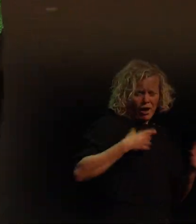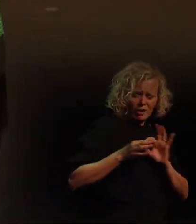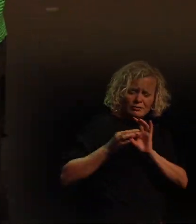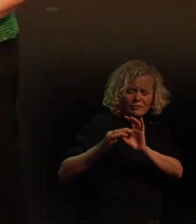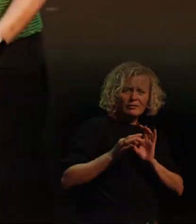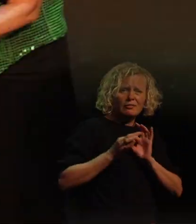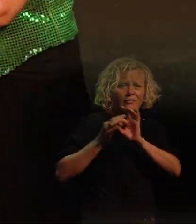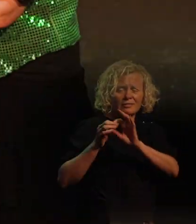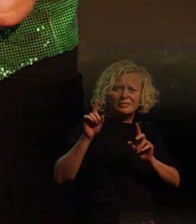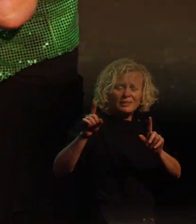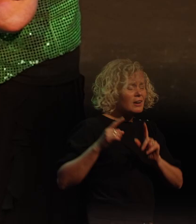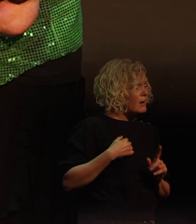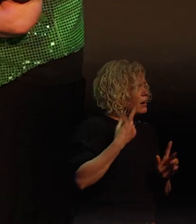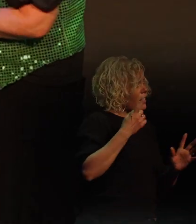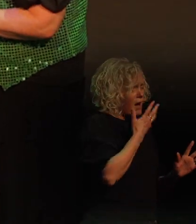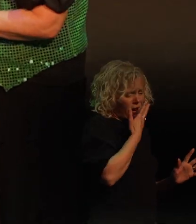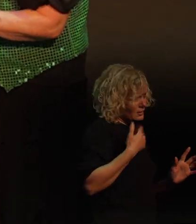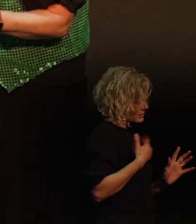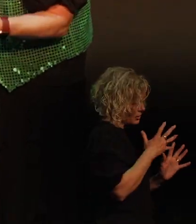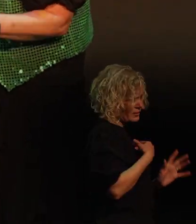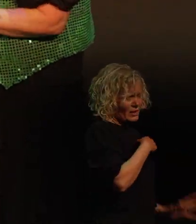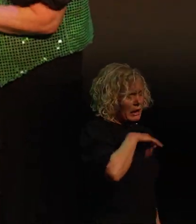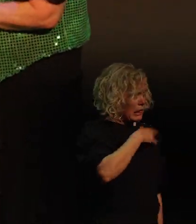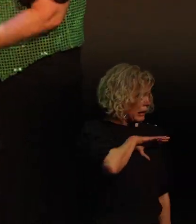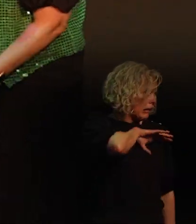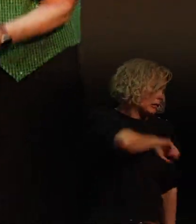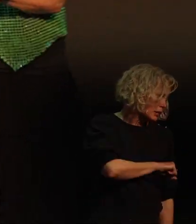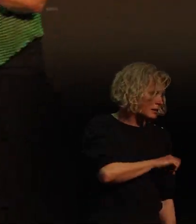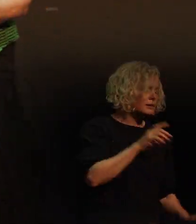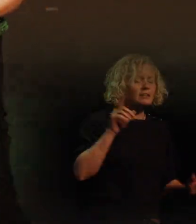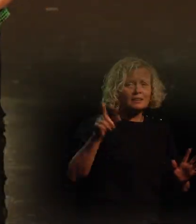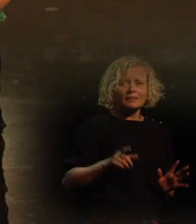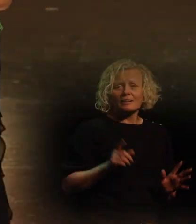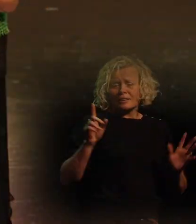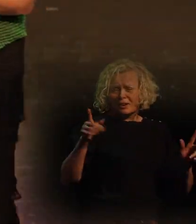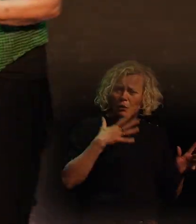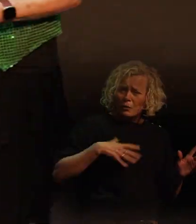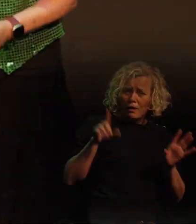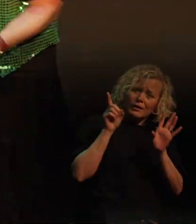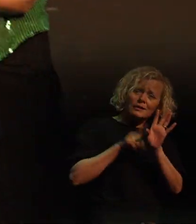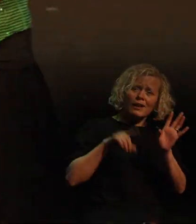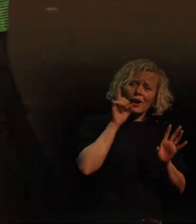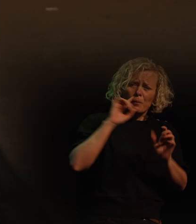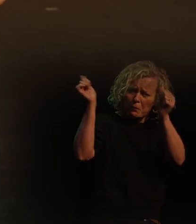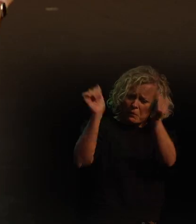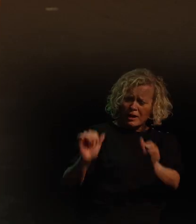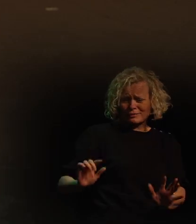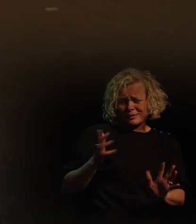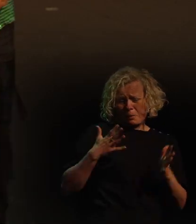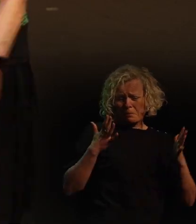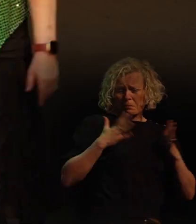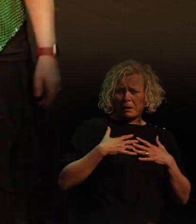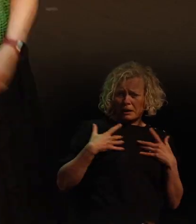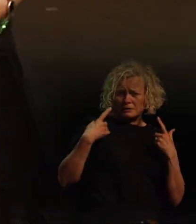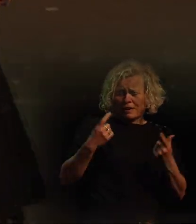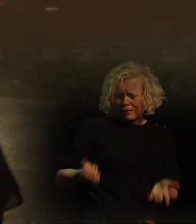If you don't think I hung the moon, my heart just turned to cold. If you want a younger model, I wish you well, sweet